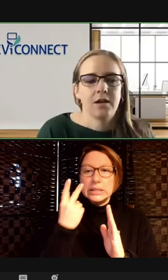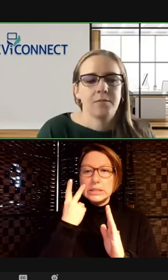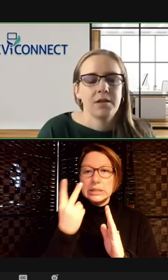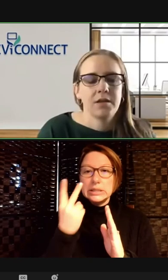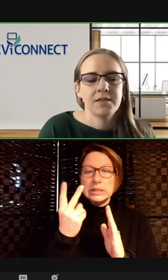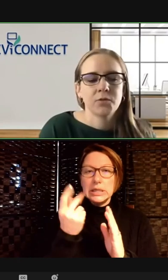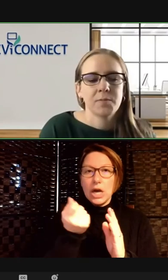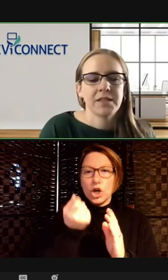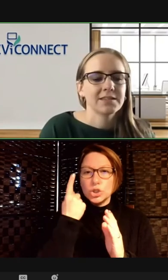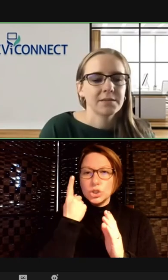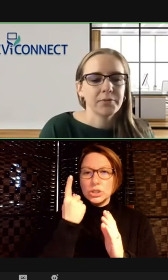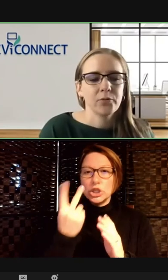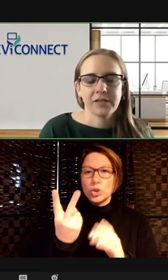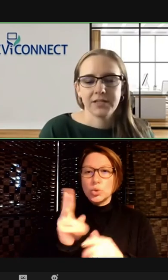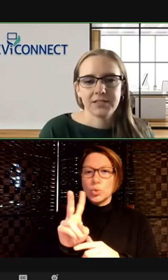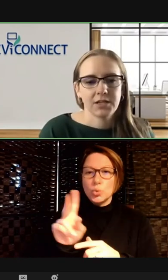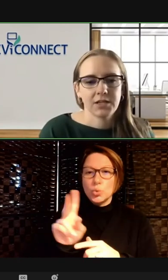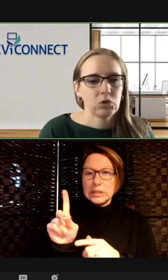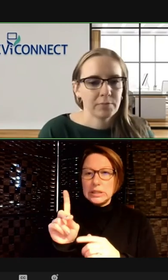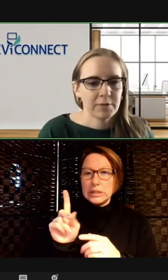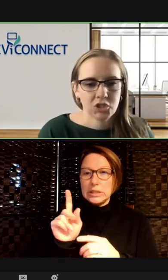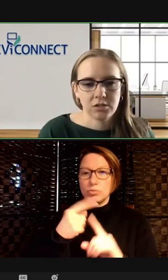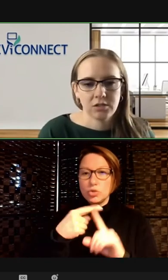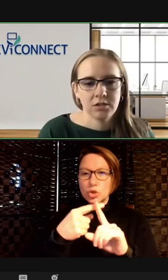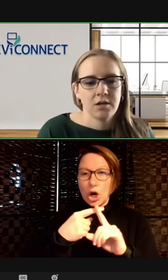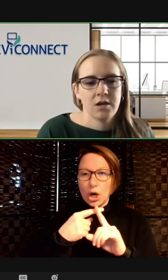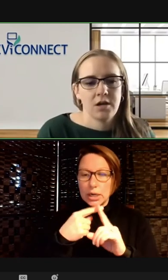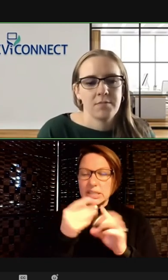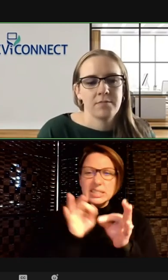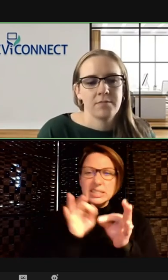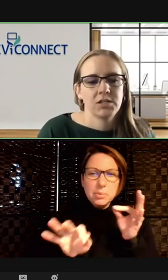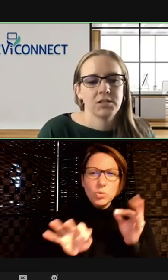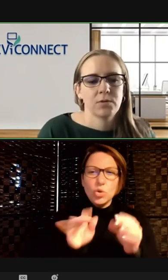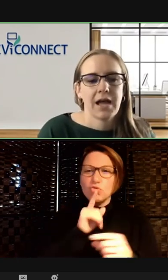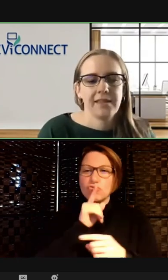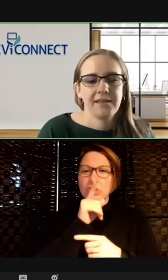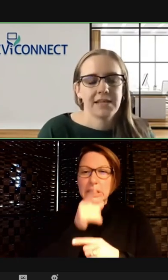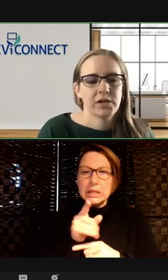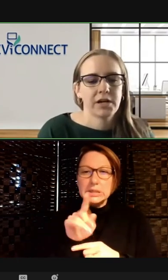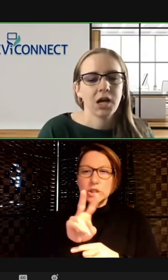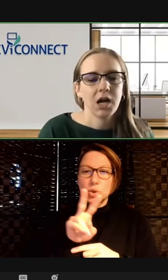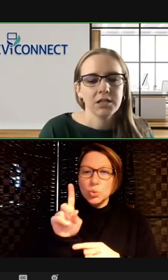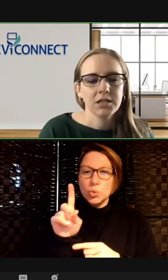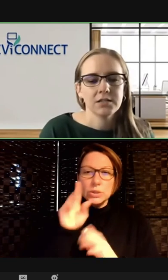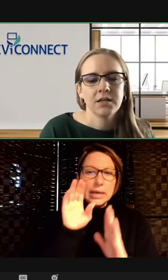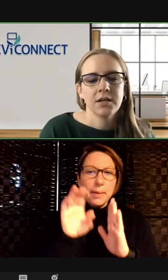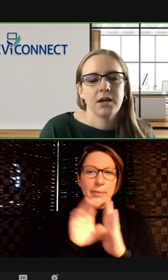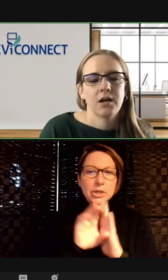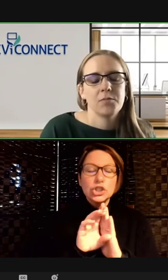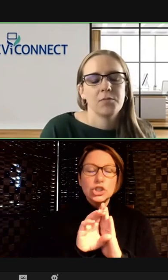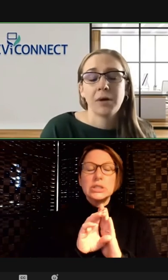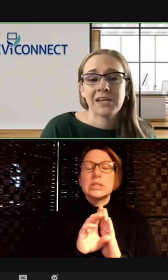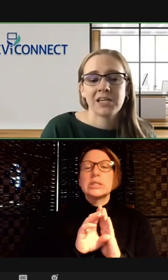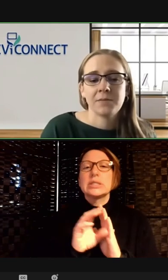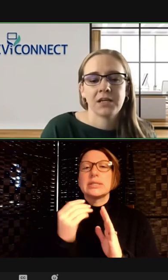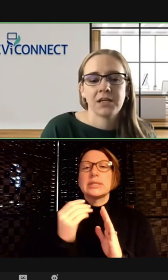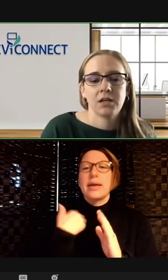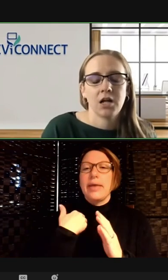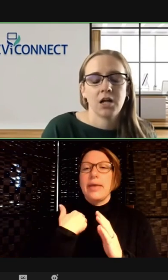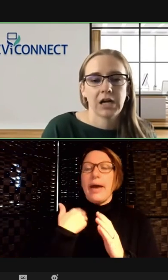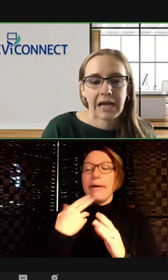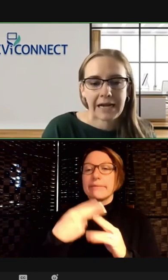targets. And these would be like simple, realistic, two-dimensional images with highly saturated colors. You might